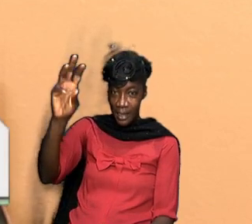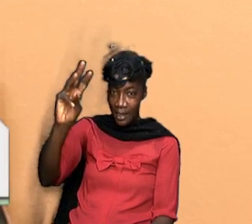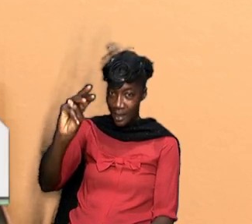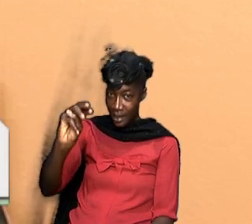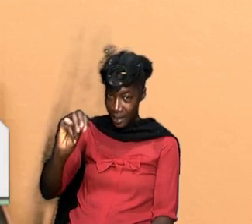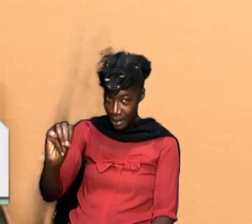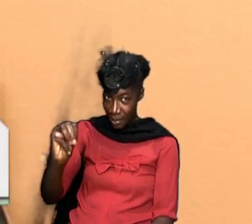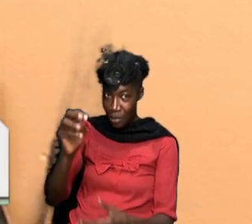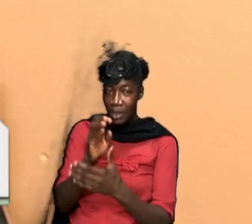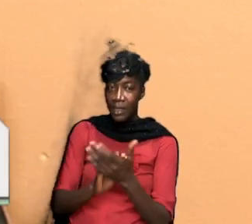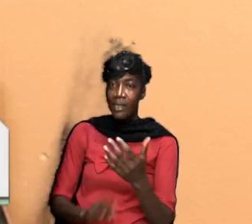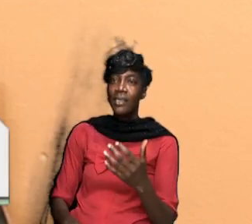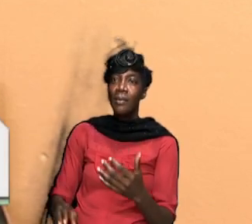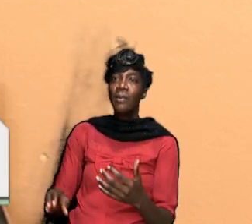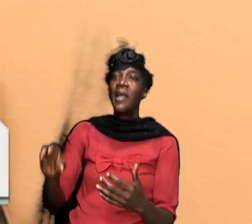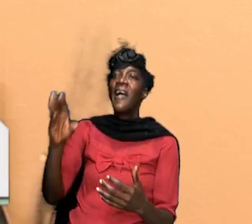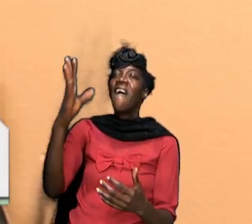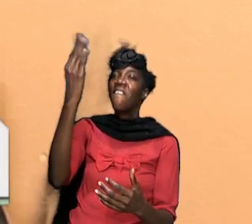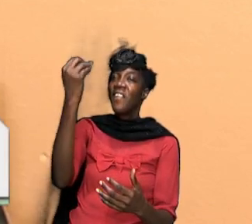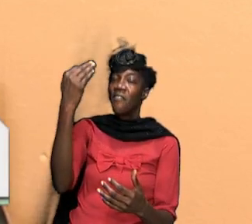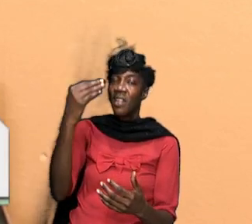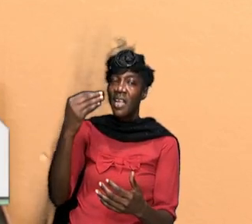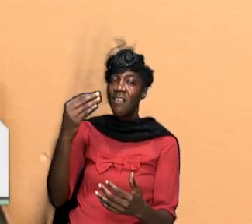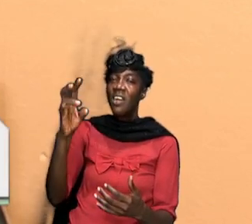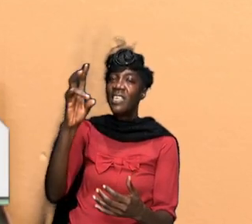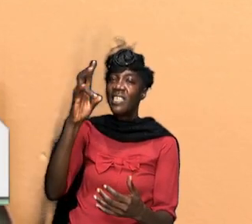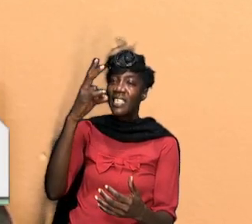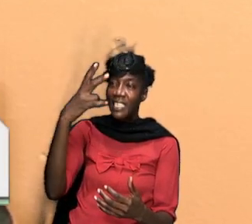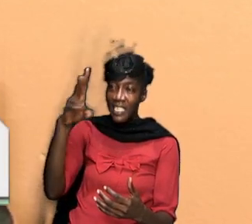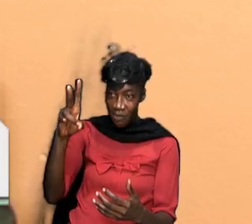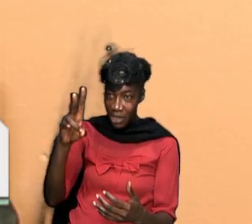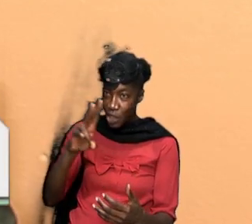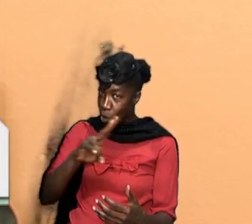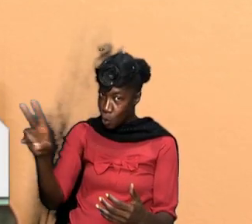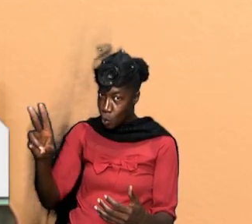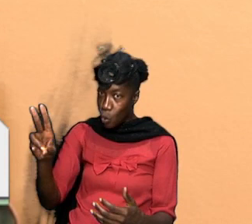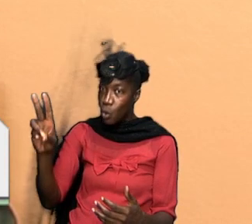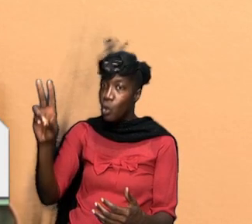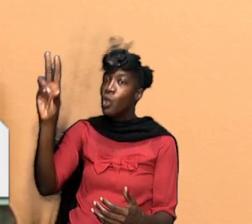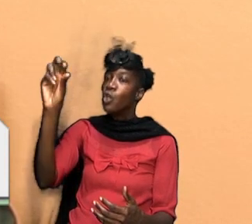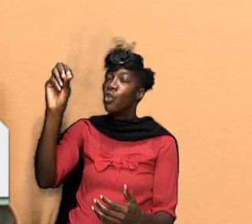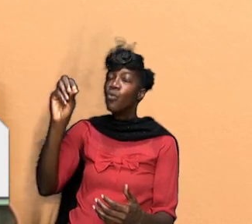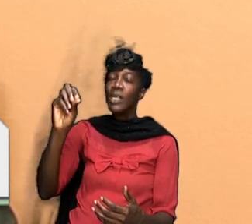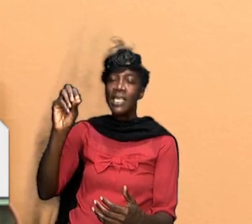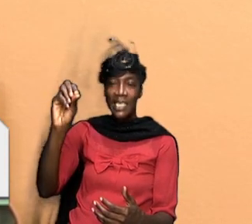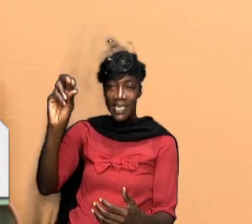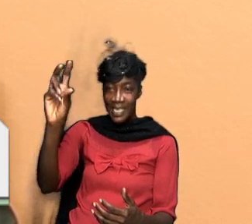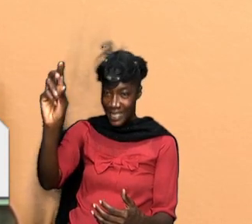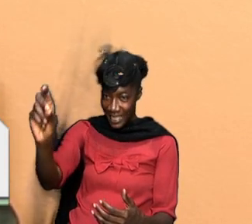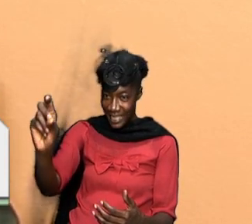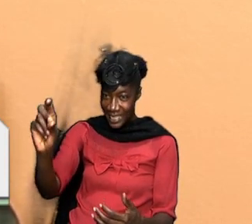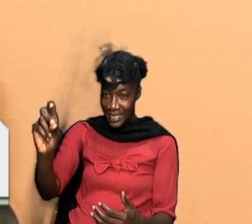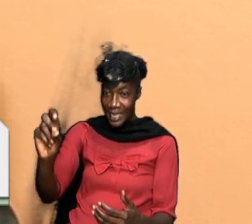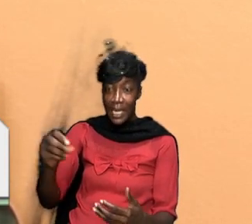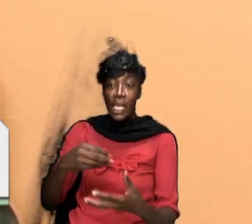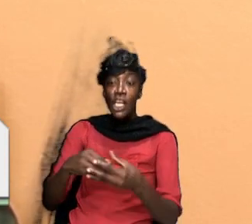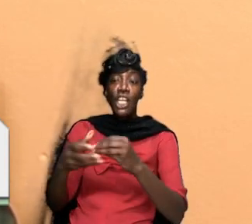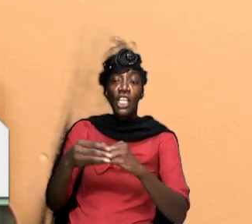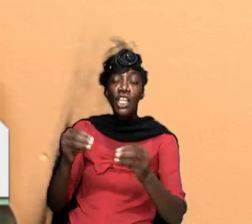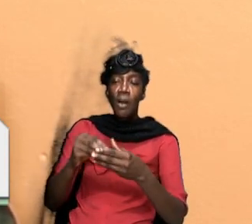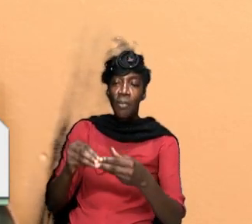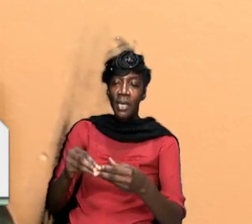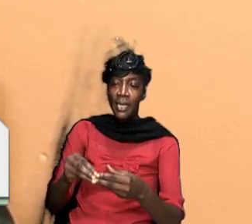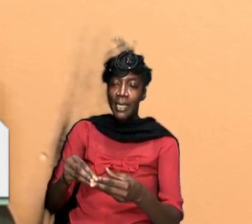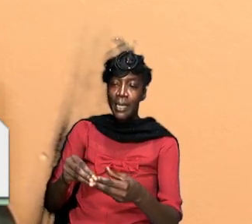to 28. And I would like to look at the topic tonight, the rejected and